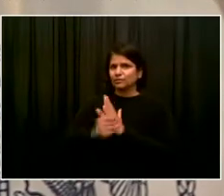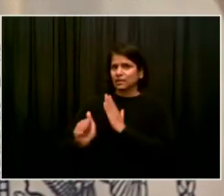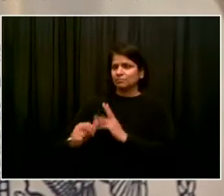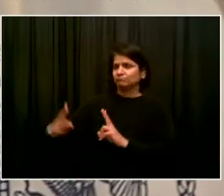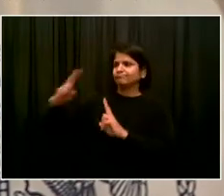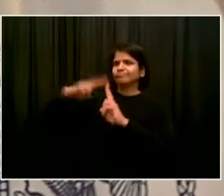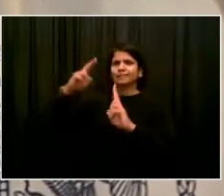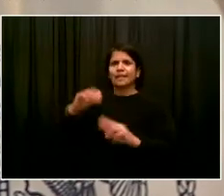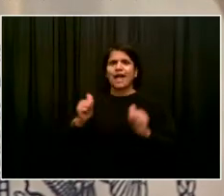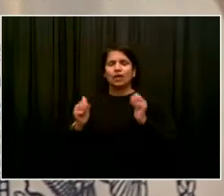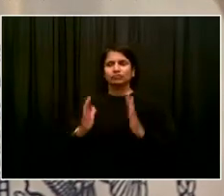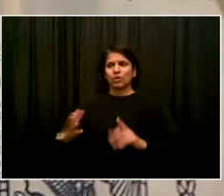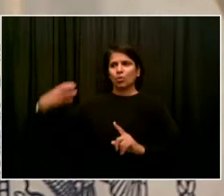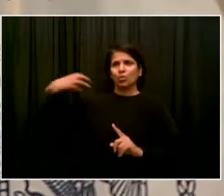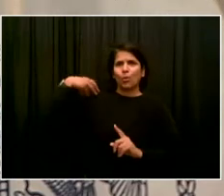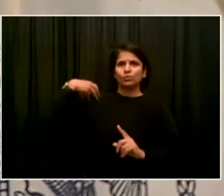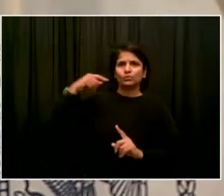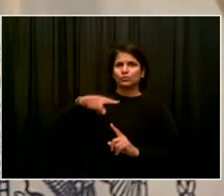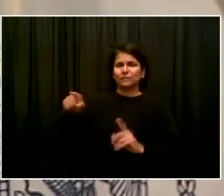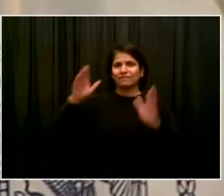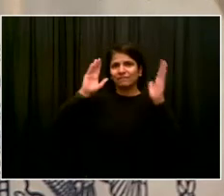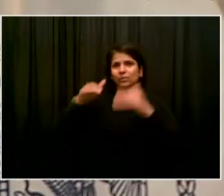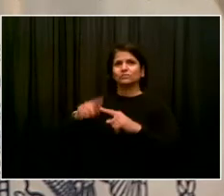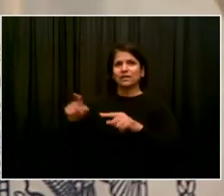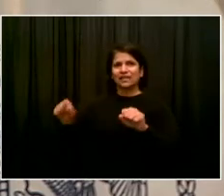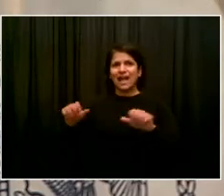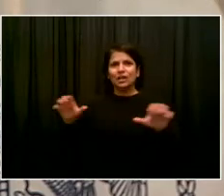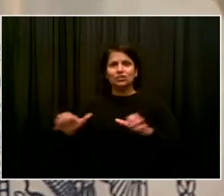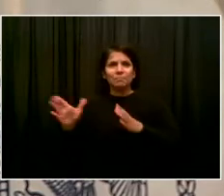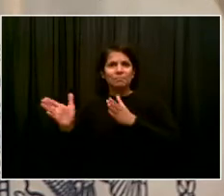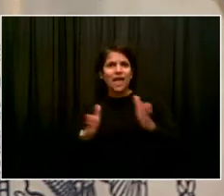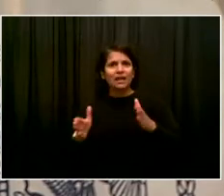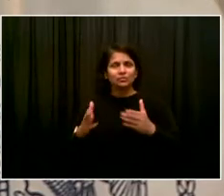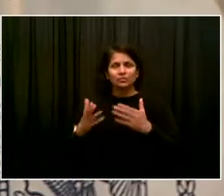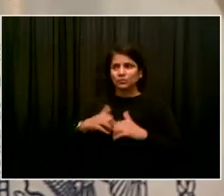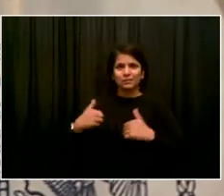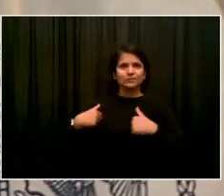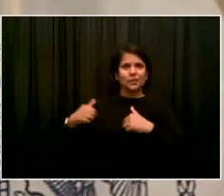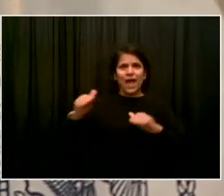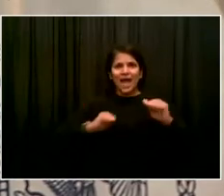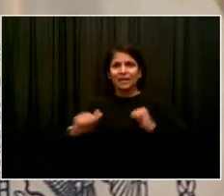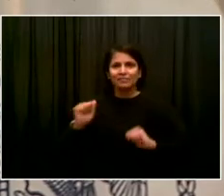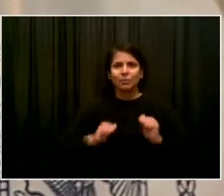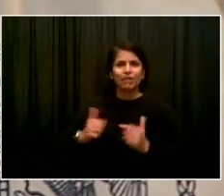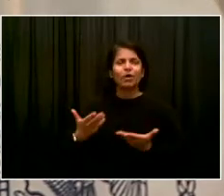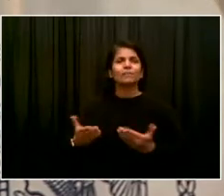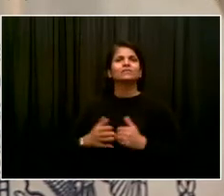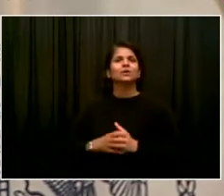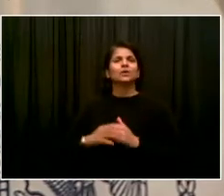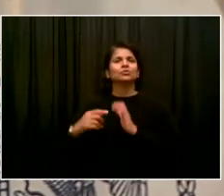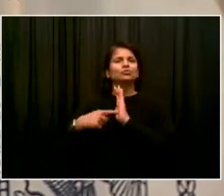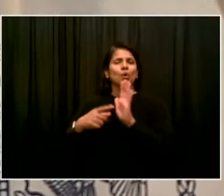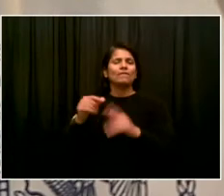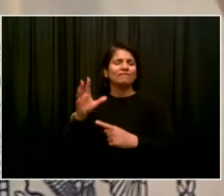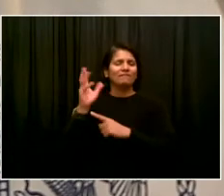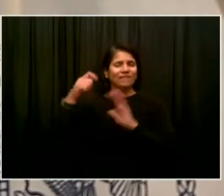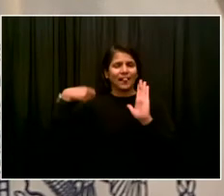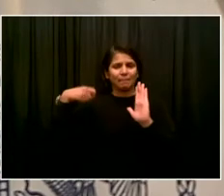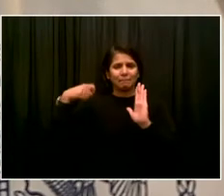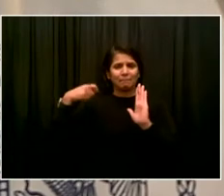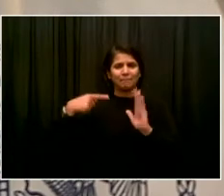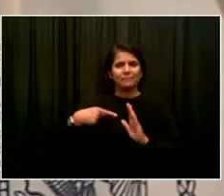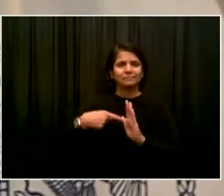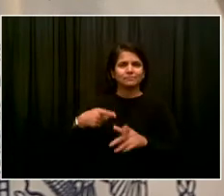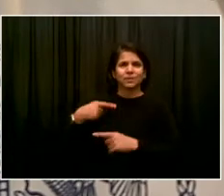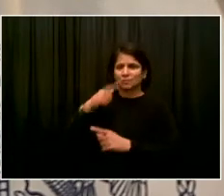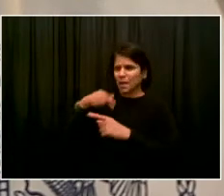grand performance. And this video you're going to see captures Steve Buscemi coaching me, preparing me